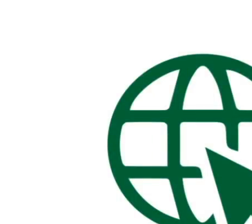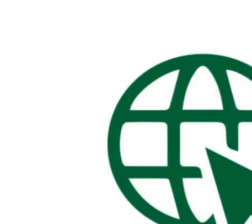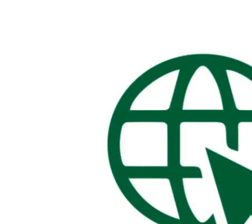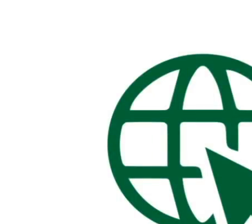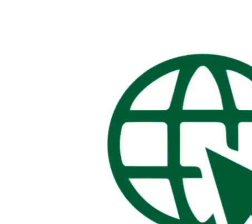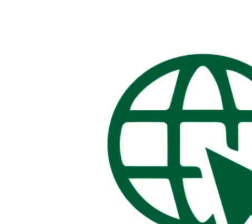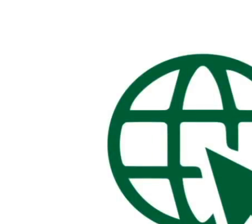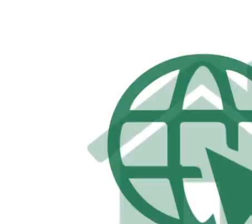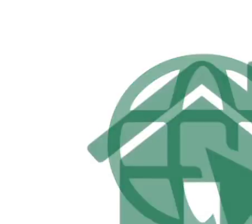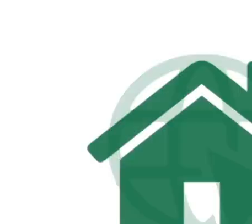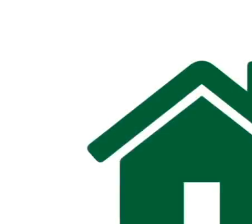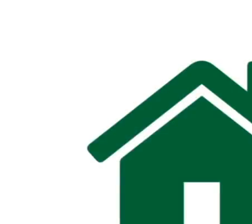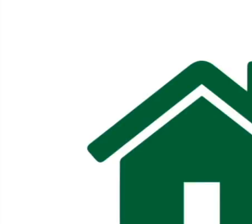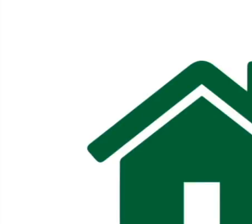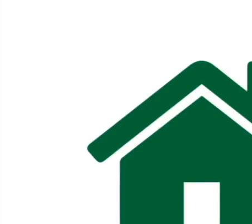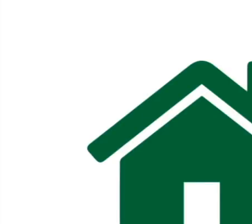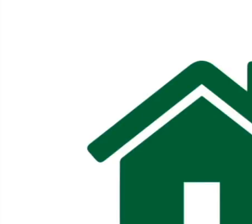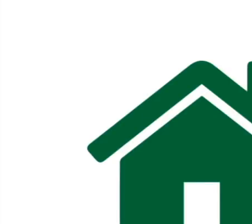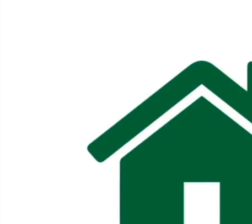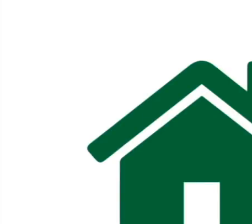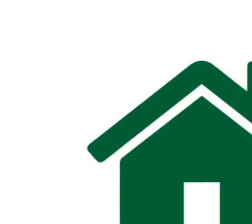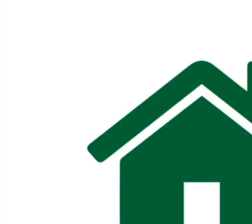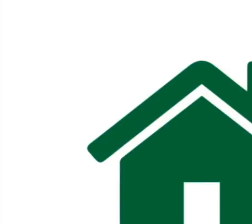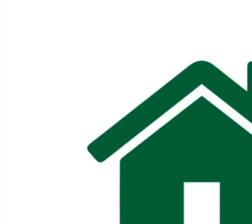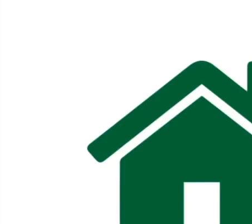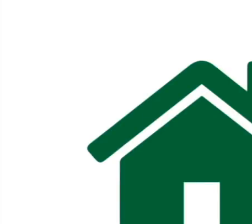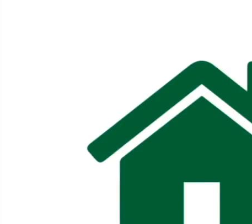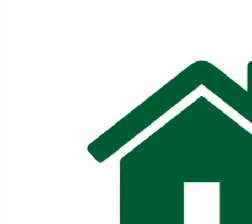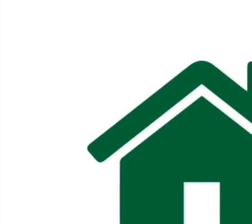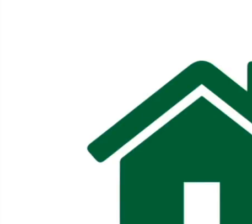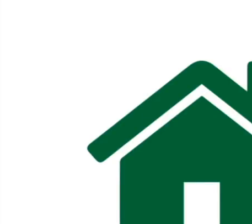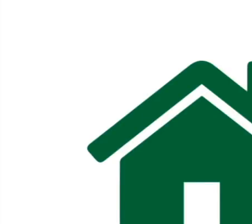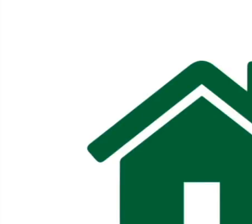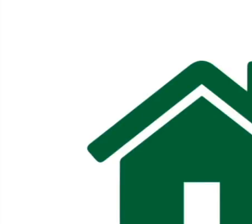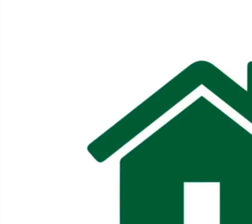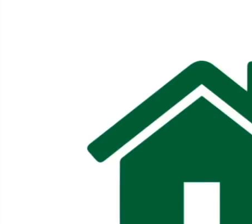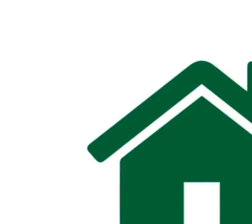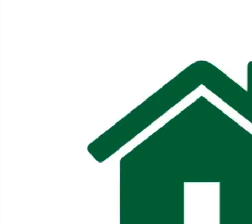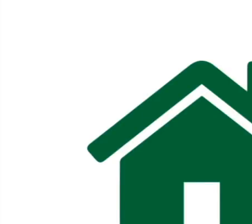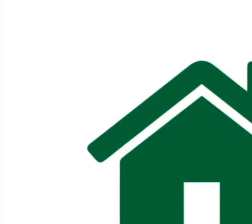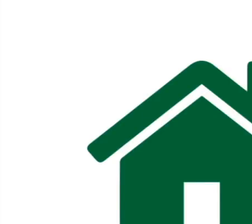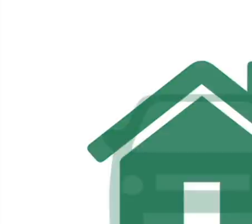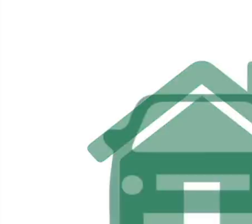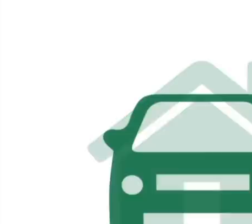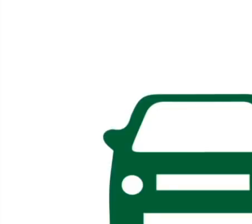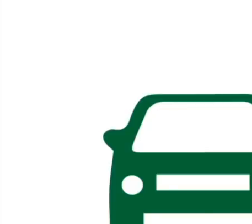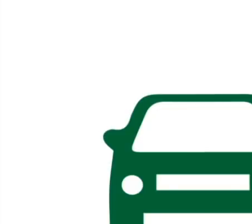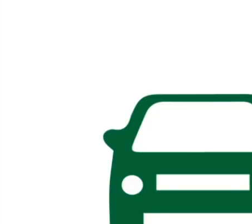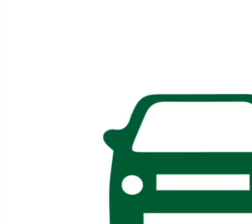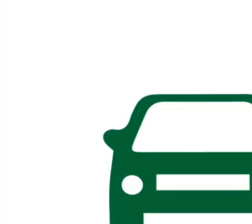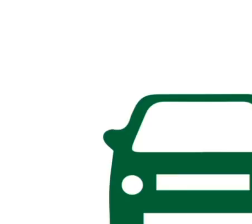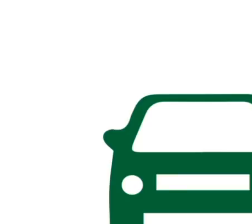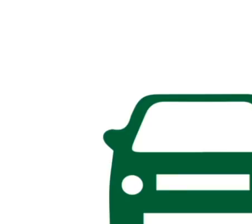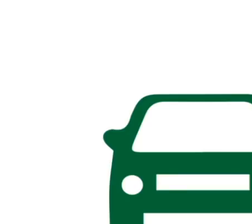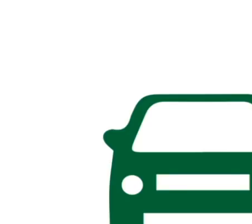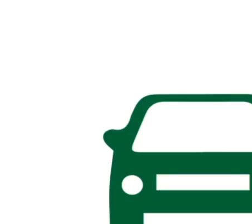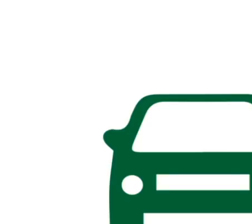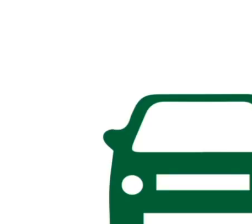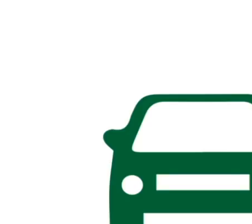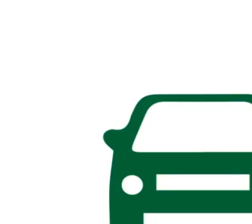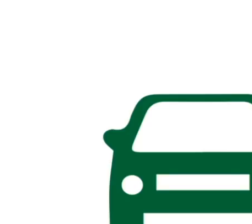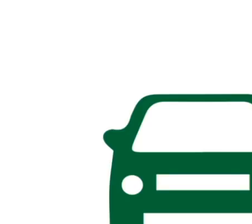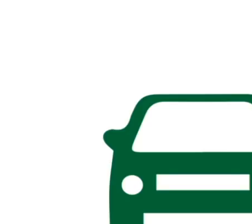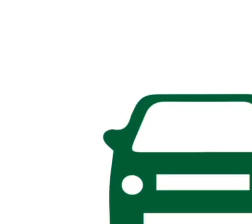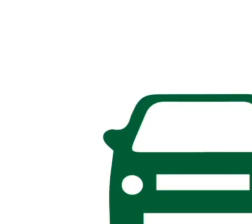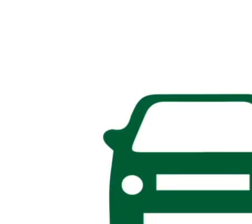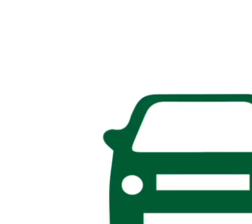Chief Medical Health Officer, Dr. Shahab, as well as SHA CEO, Scott Livingston. And on the phone,